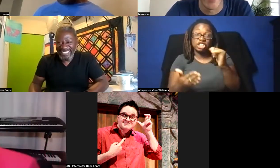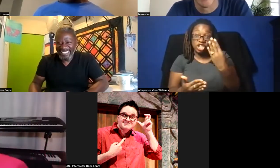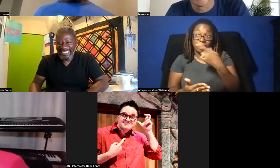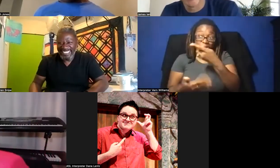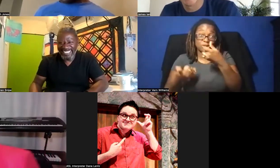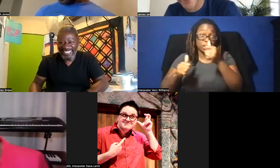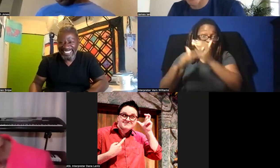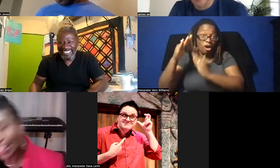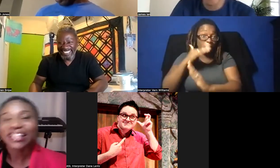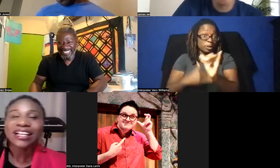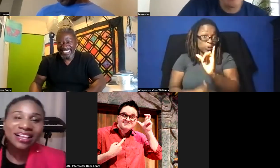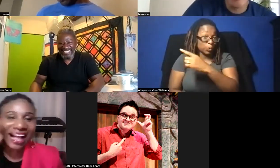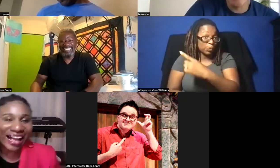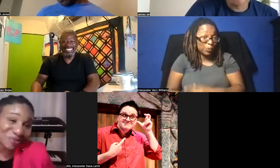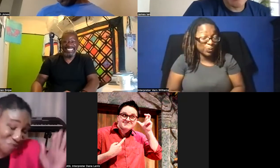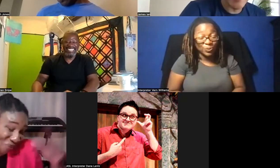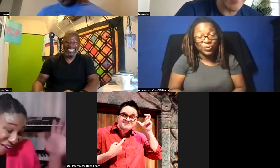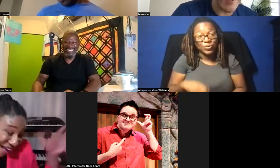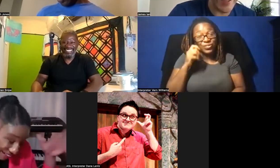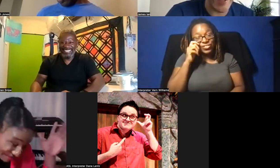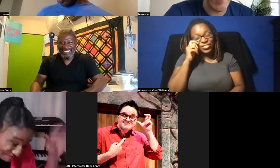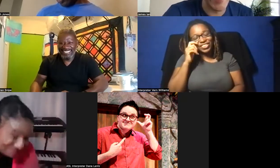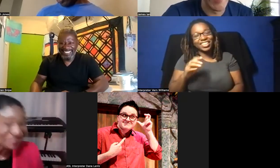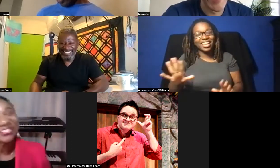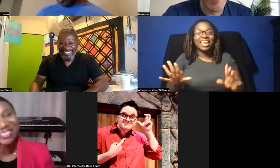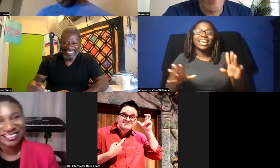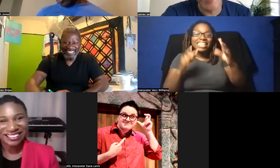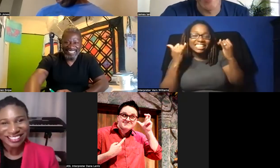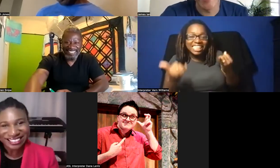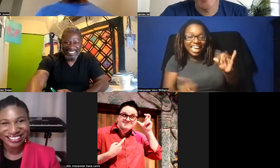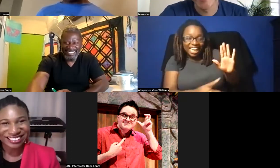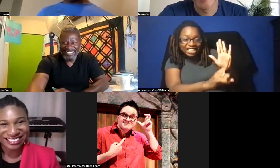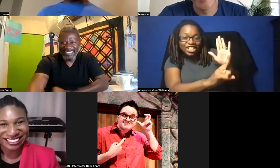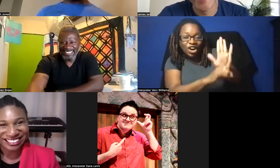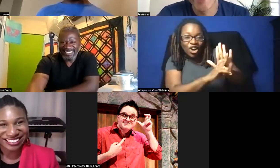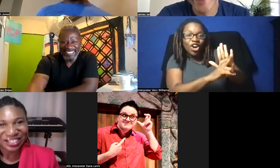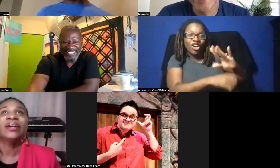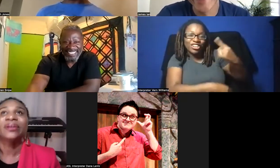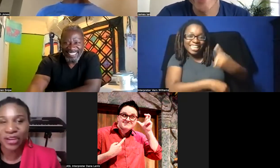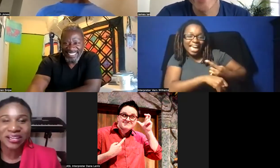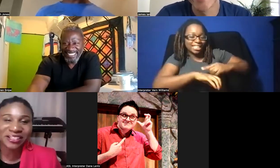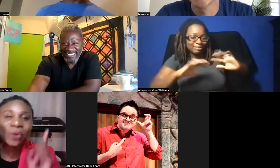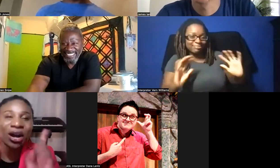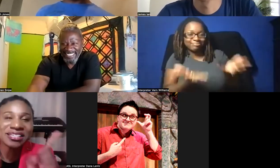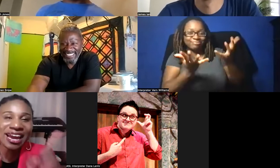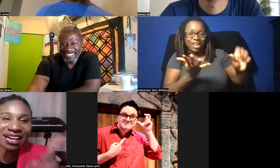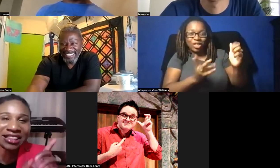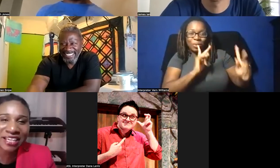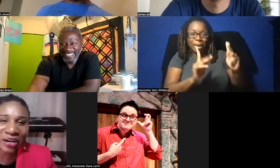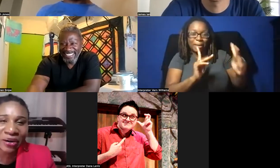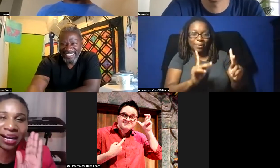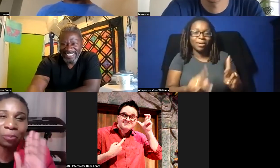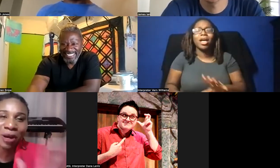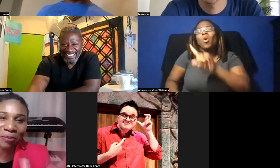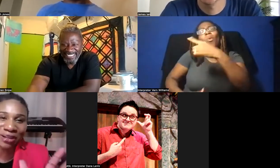but okay. I think today's her day to pump up others. It's the And- one day out of the